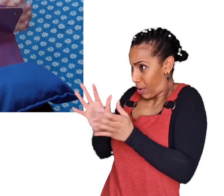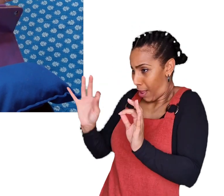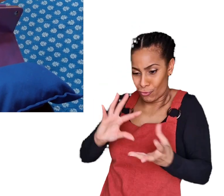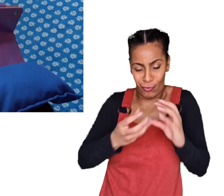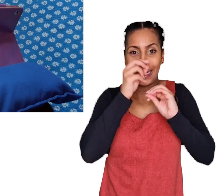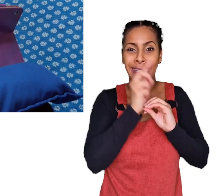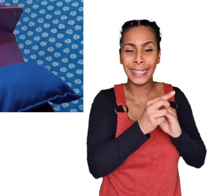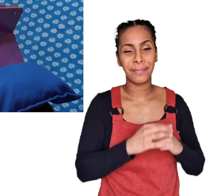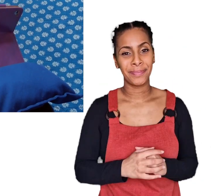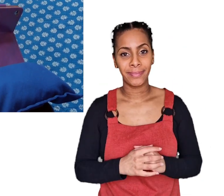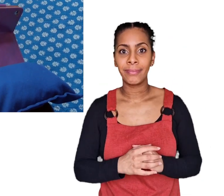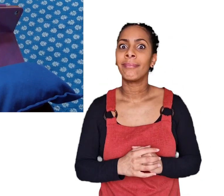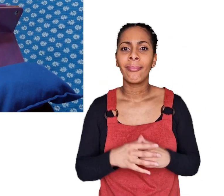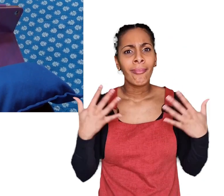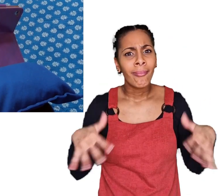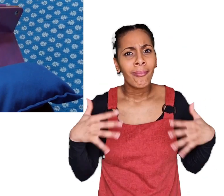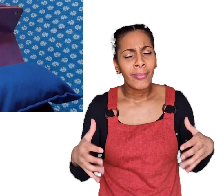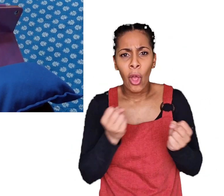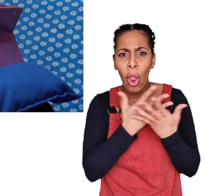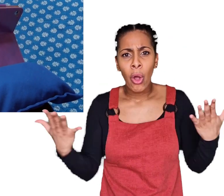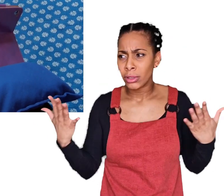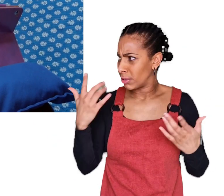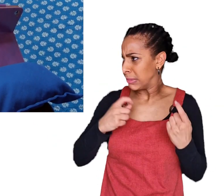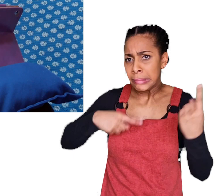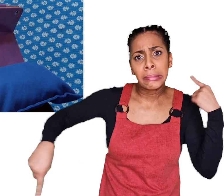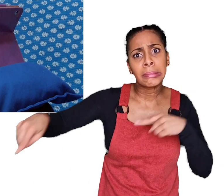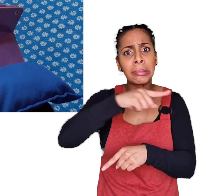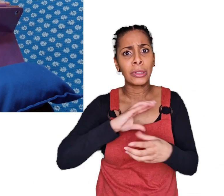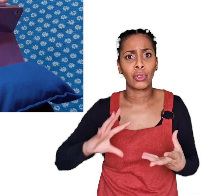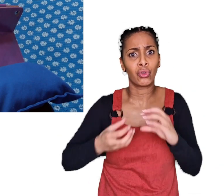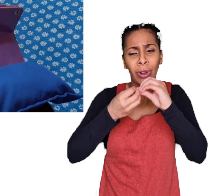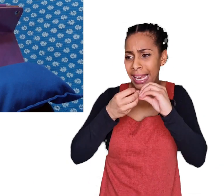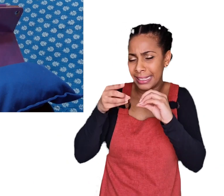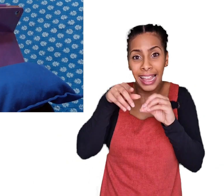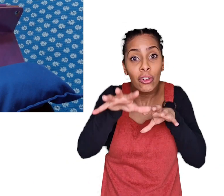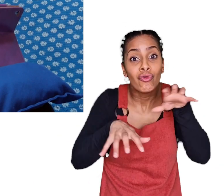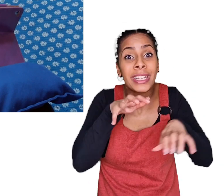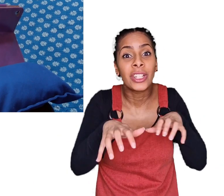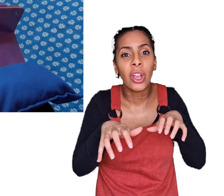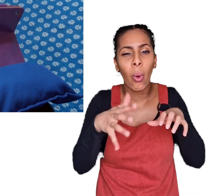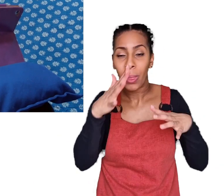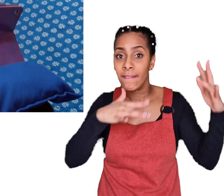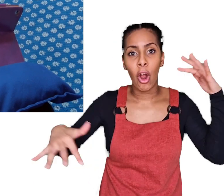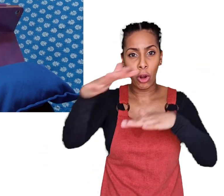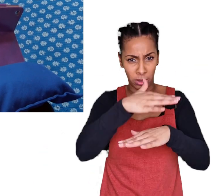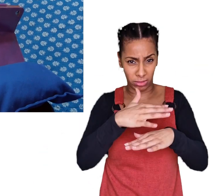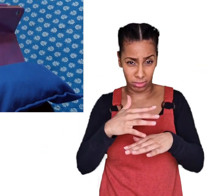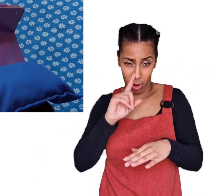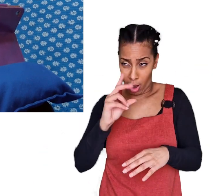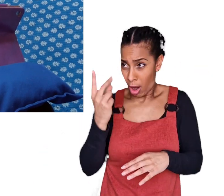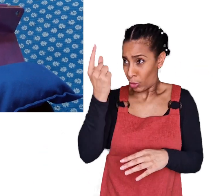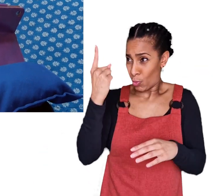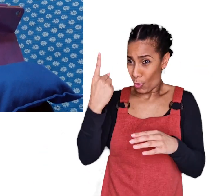into creating those creatures and environments. I don't think it happens in one day. And you can see everything happening in layers,